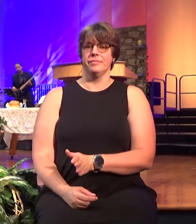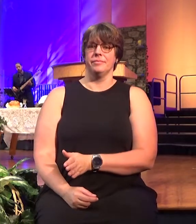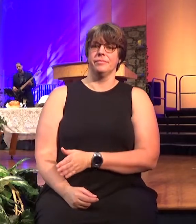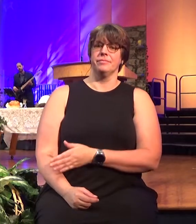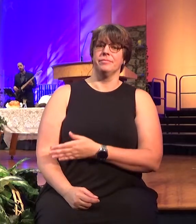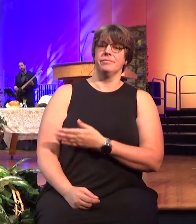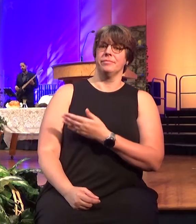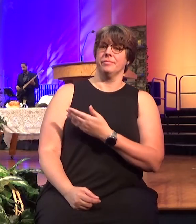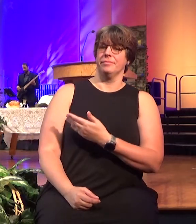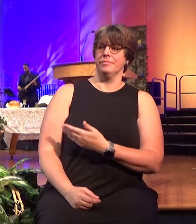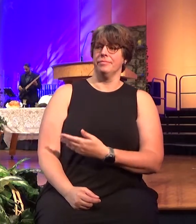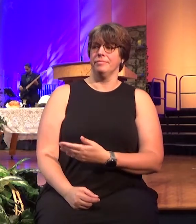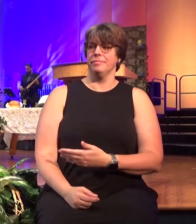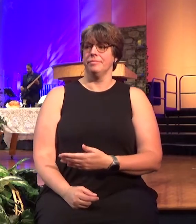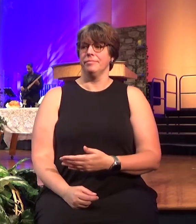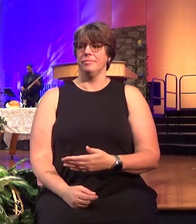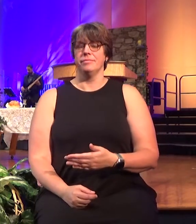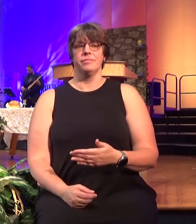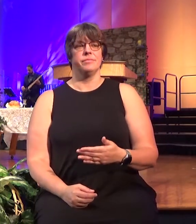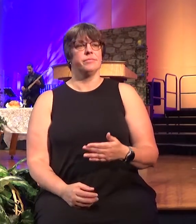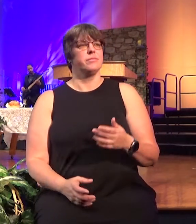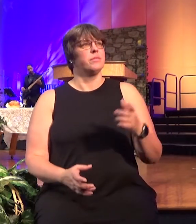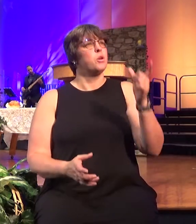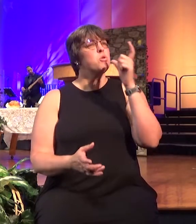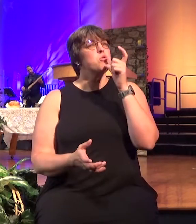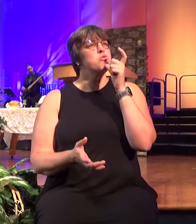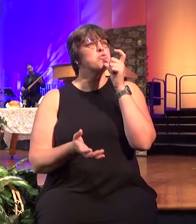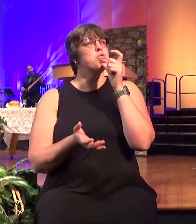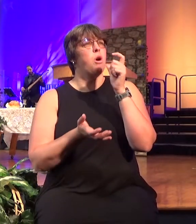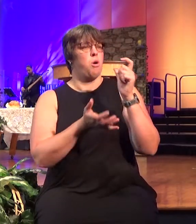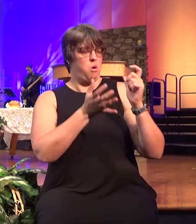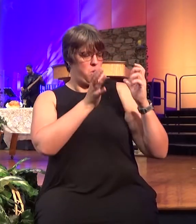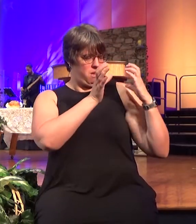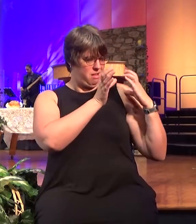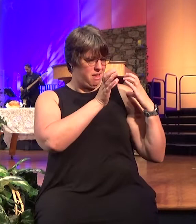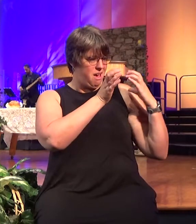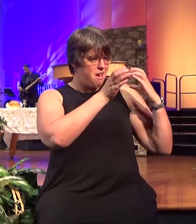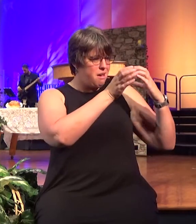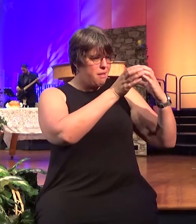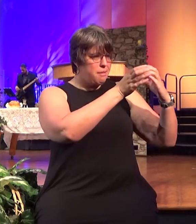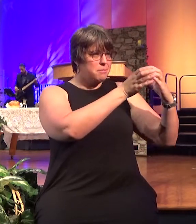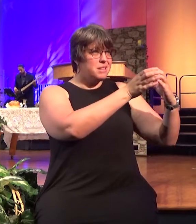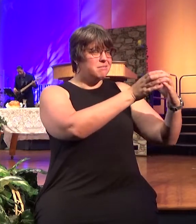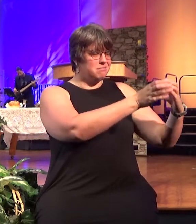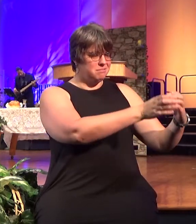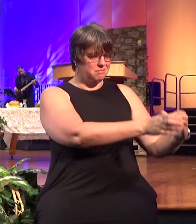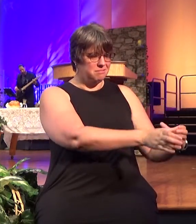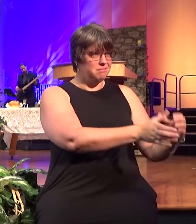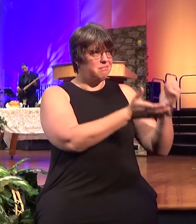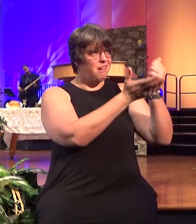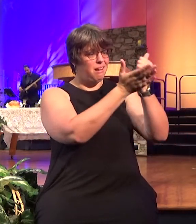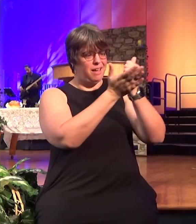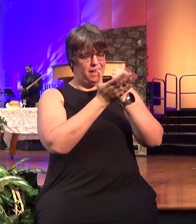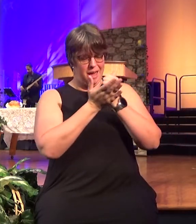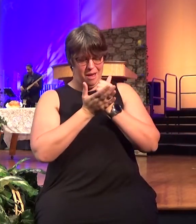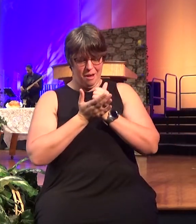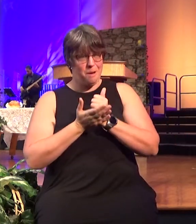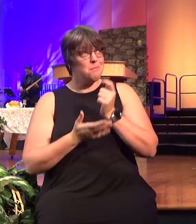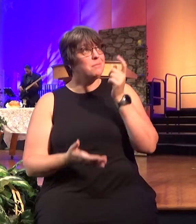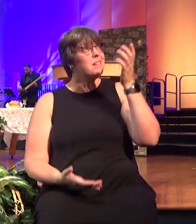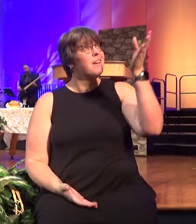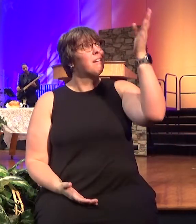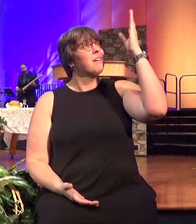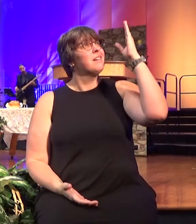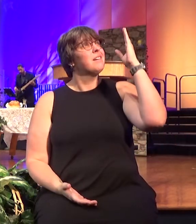Oh, break me, take me, climb inside, my God. Bring me to a